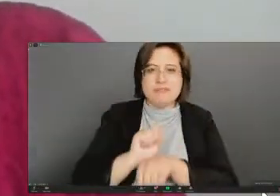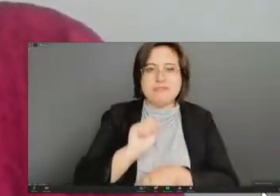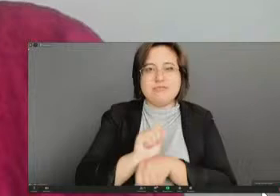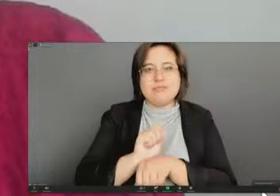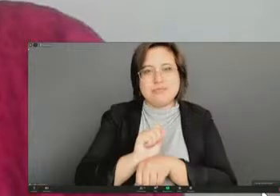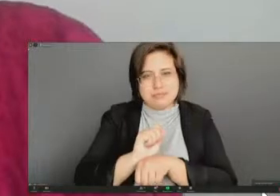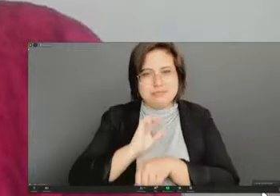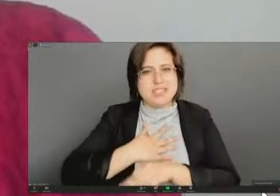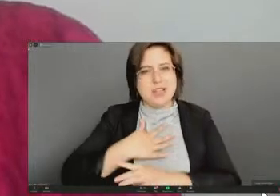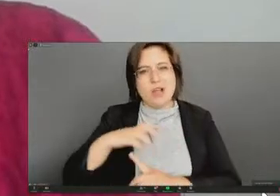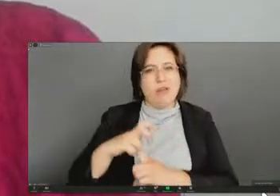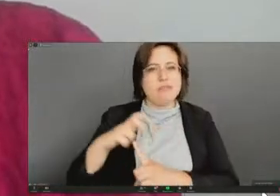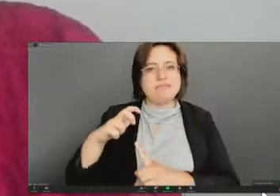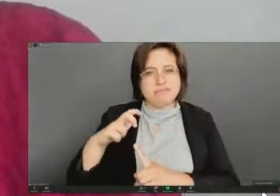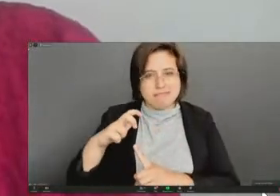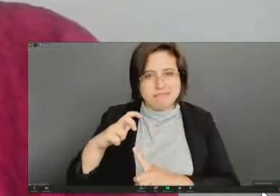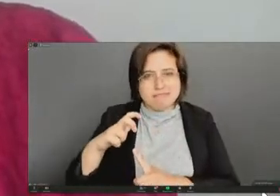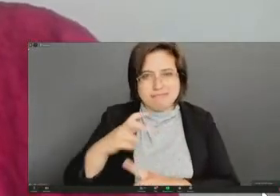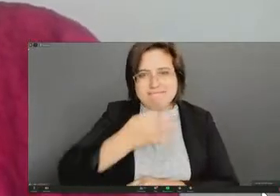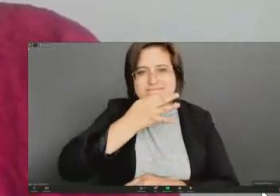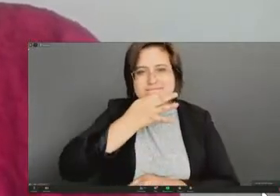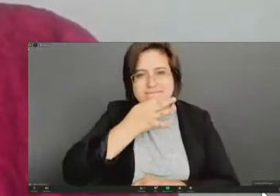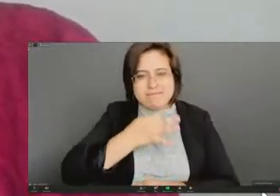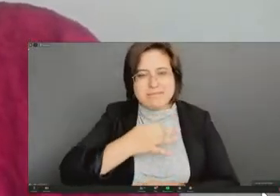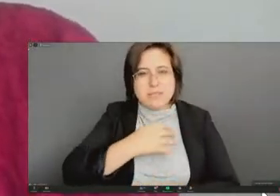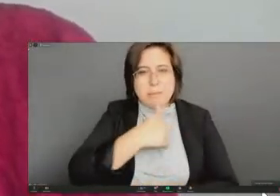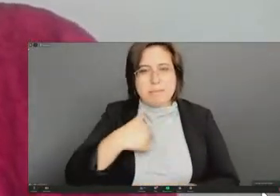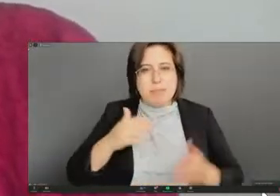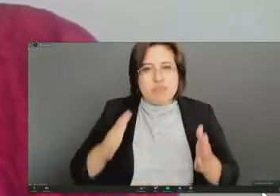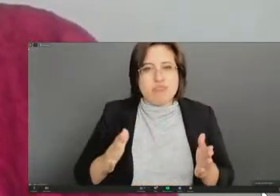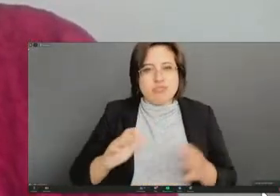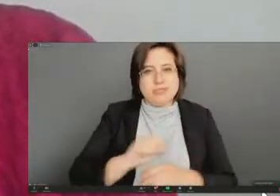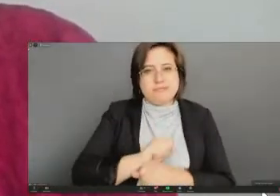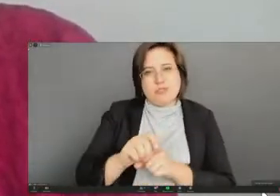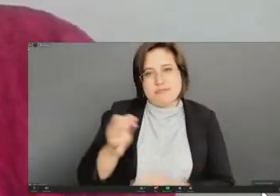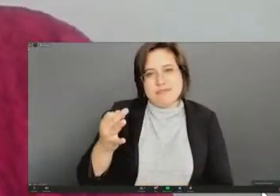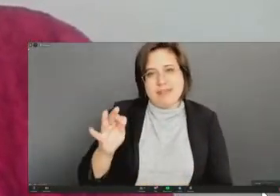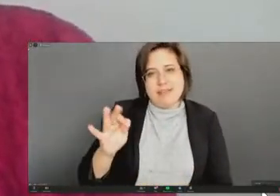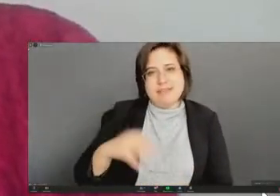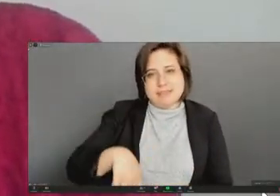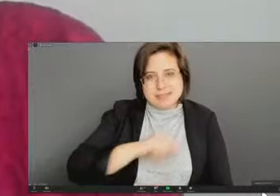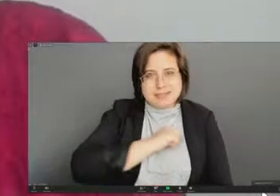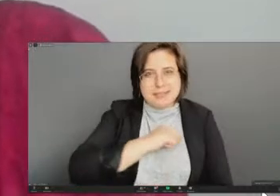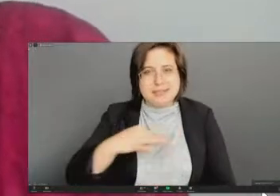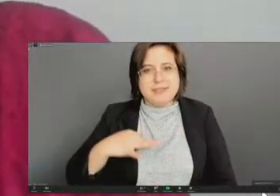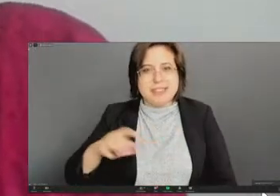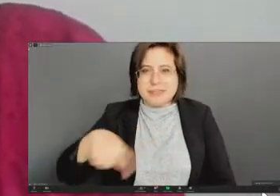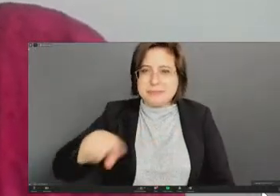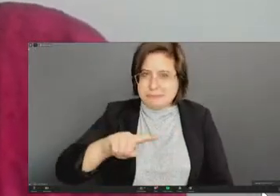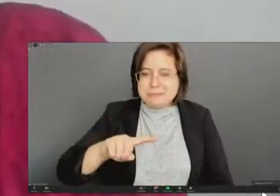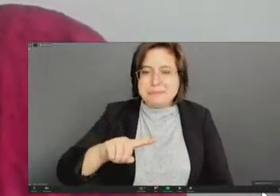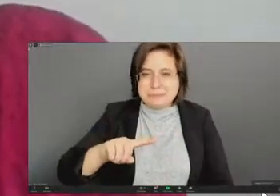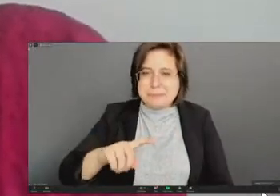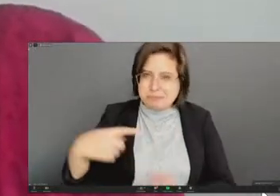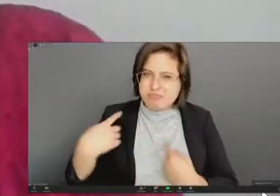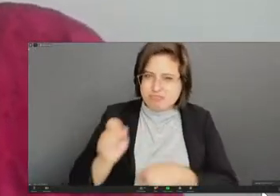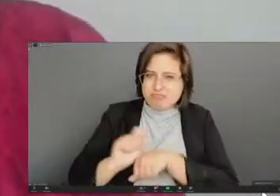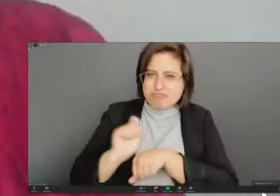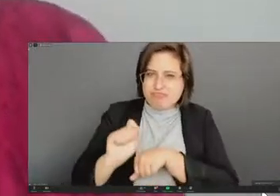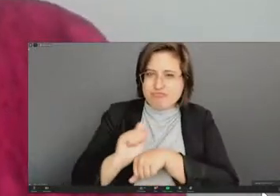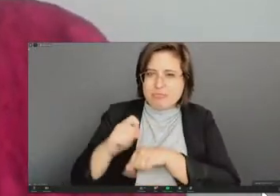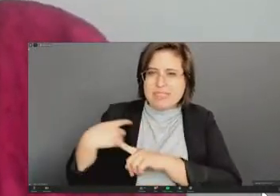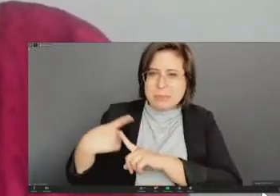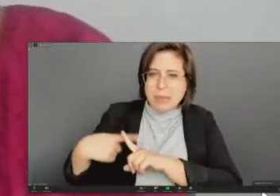esteemed members of the COVID-19 Health Equity Task Force had done over the